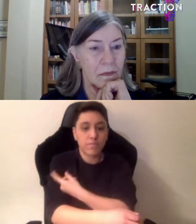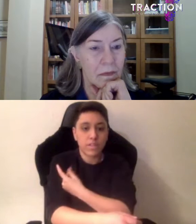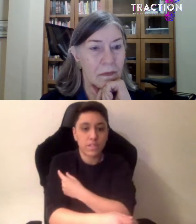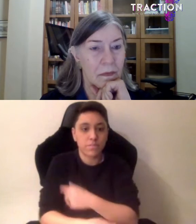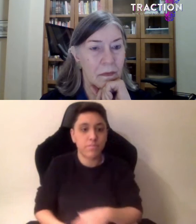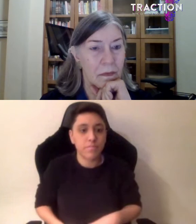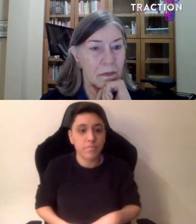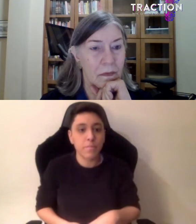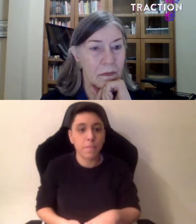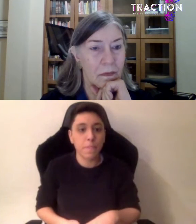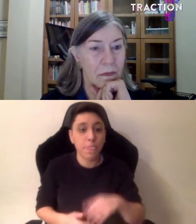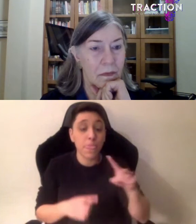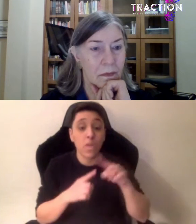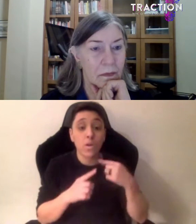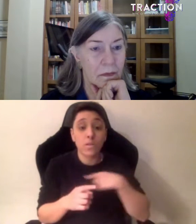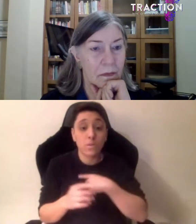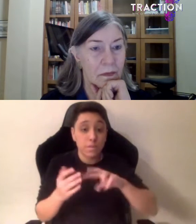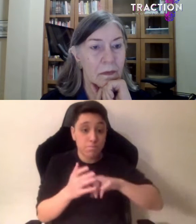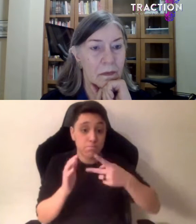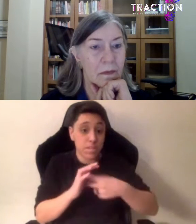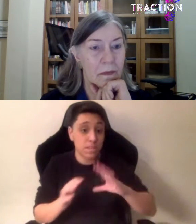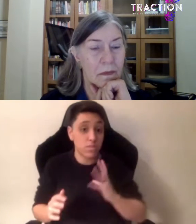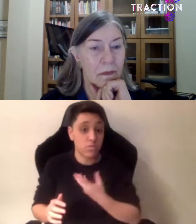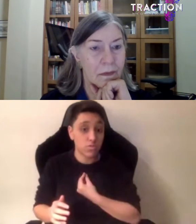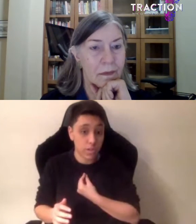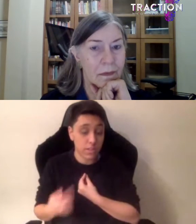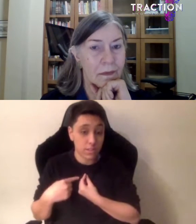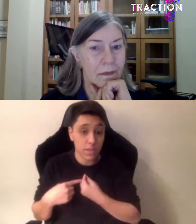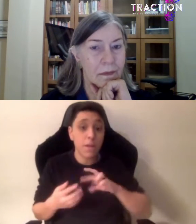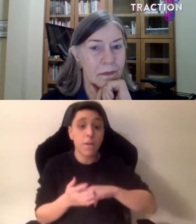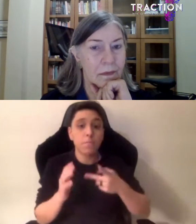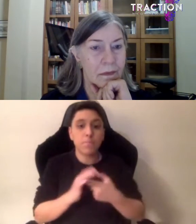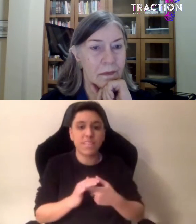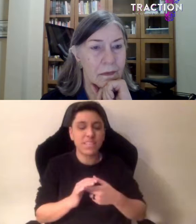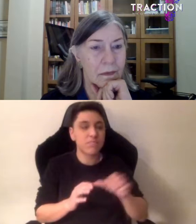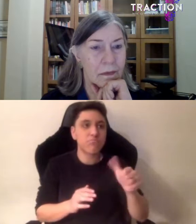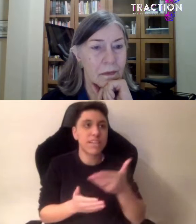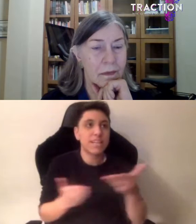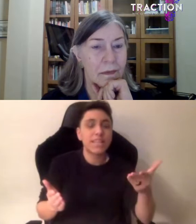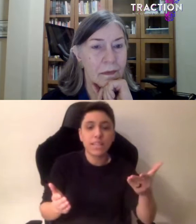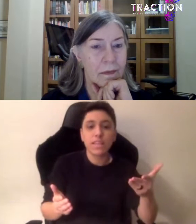does not identify as cisgender, regardless of your individual gender journey.